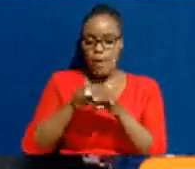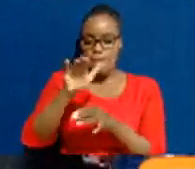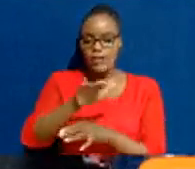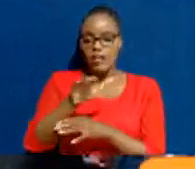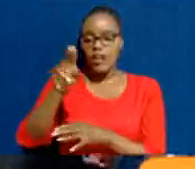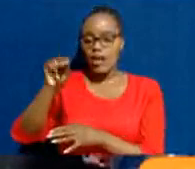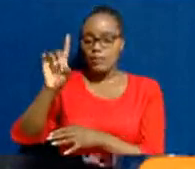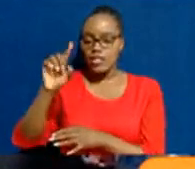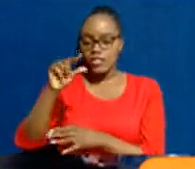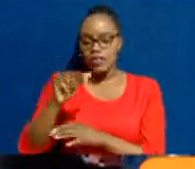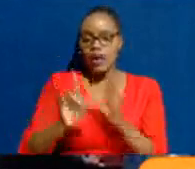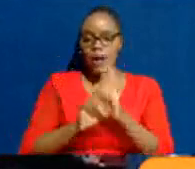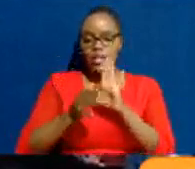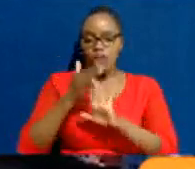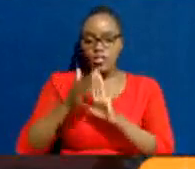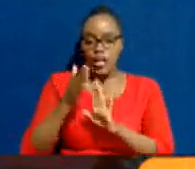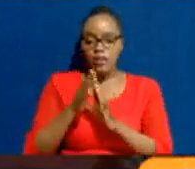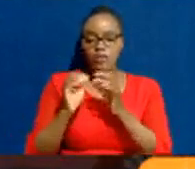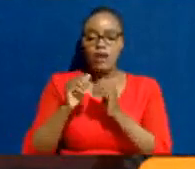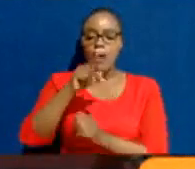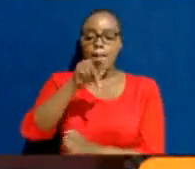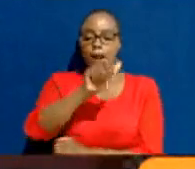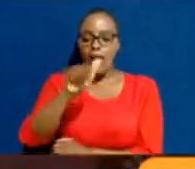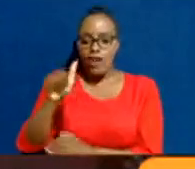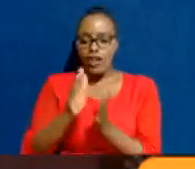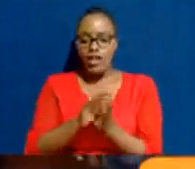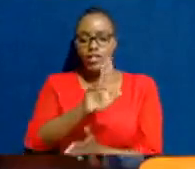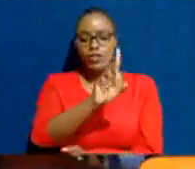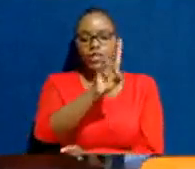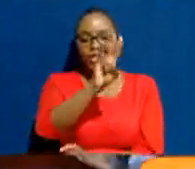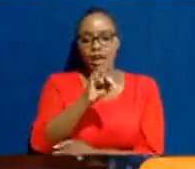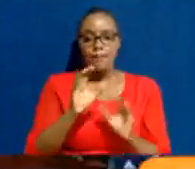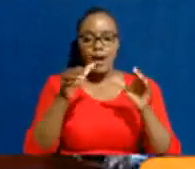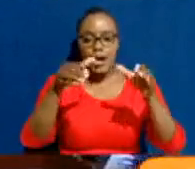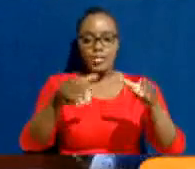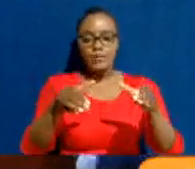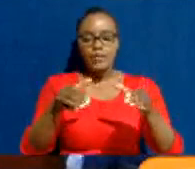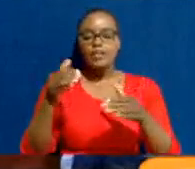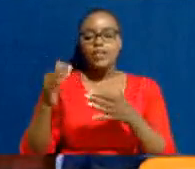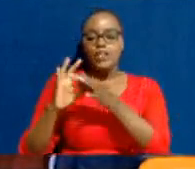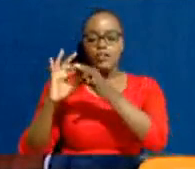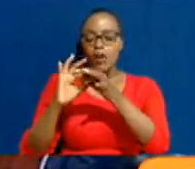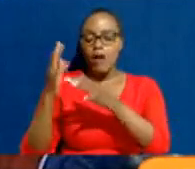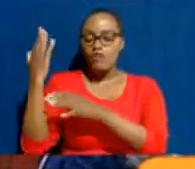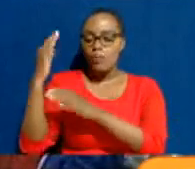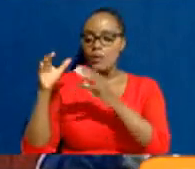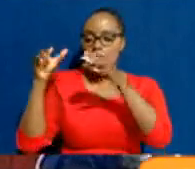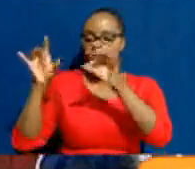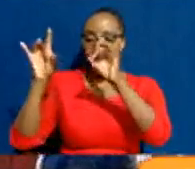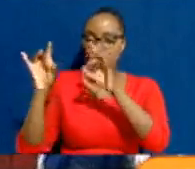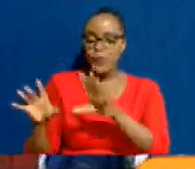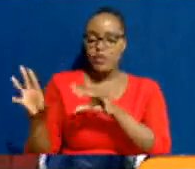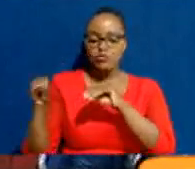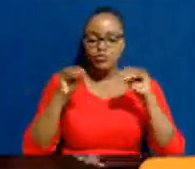MDG, Maendeleo Chapchap, Pamoja Africa Alliance and UDM parties. Former Azimio affiliates that dumped the coalition for